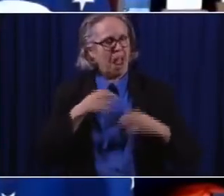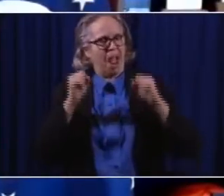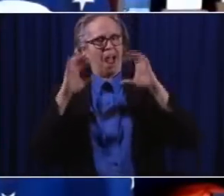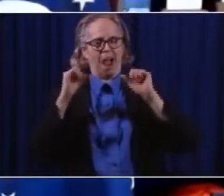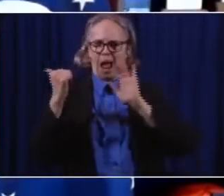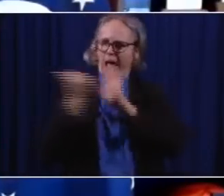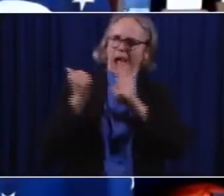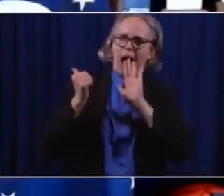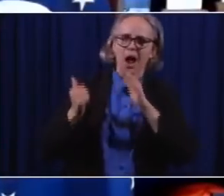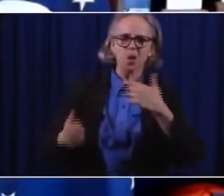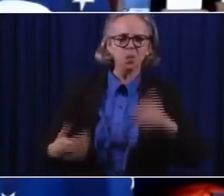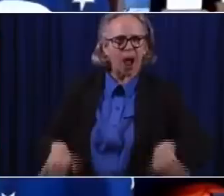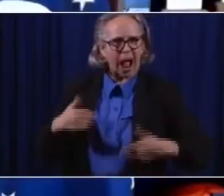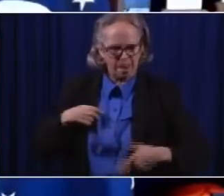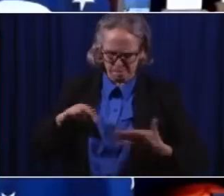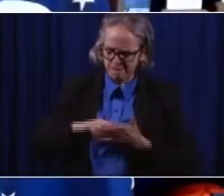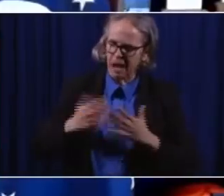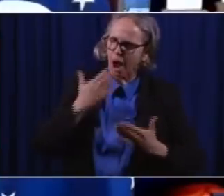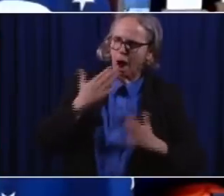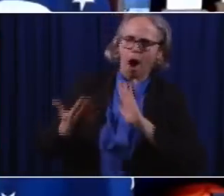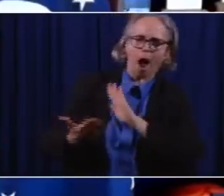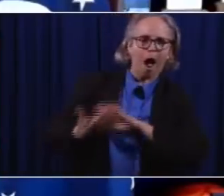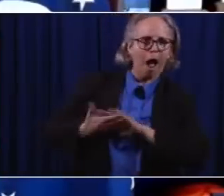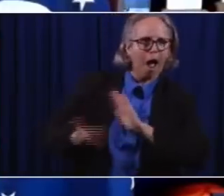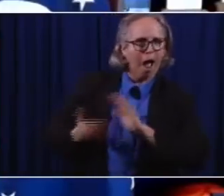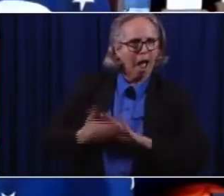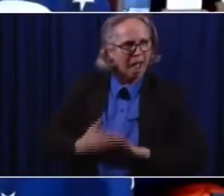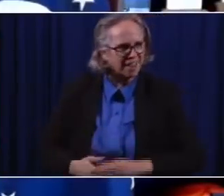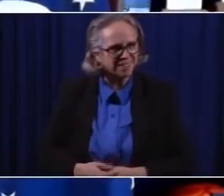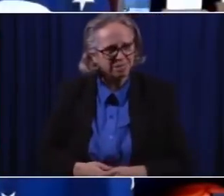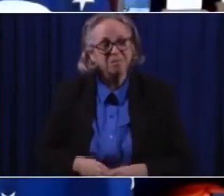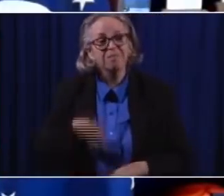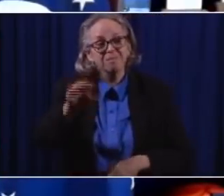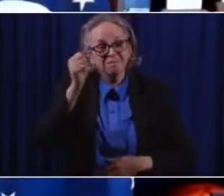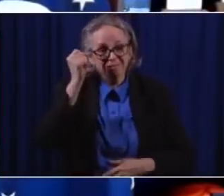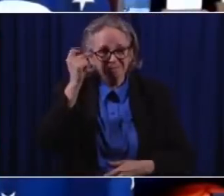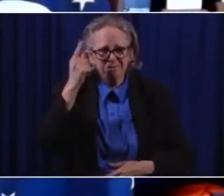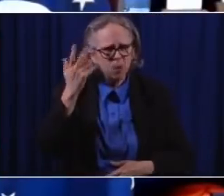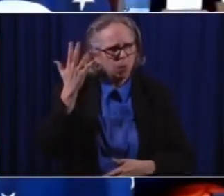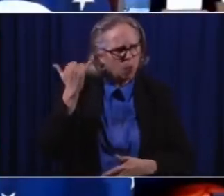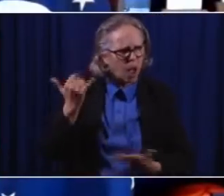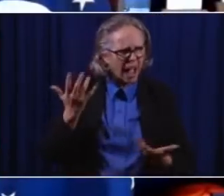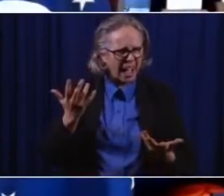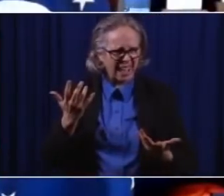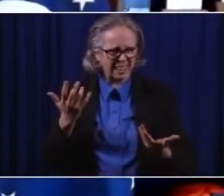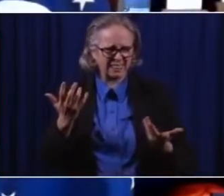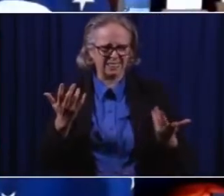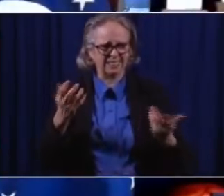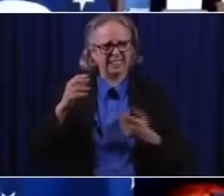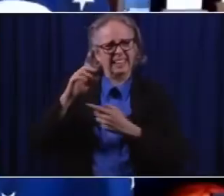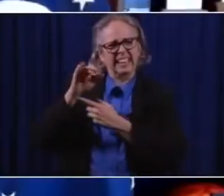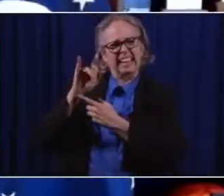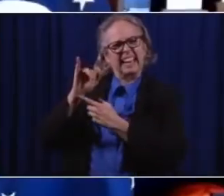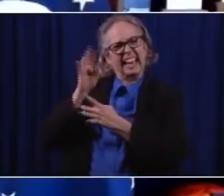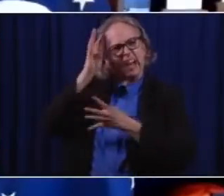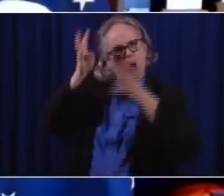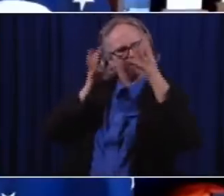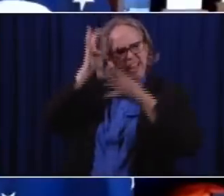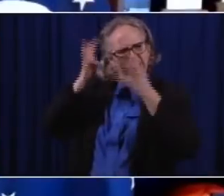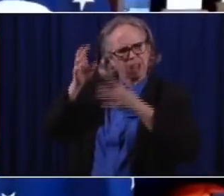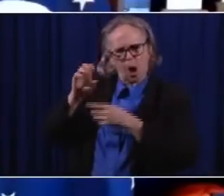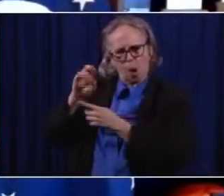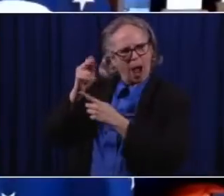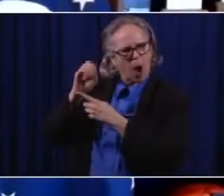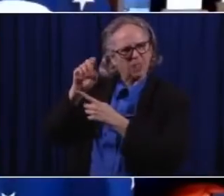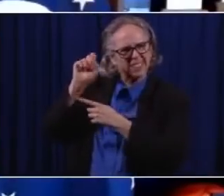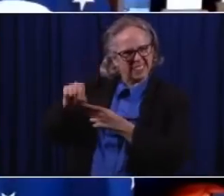efforts. This was triggered with the creation of the Innovate Ohio platform through our team at Innovate Ohio and the governor's executive order